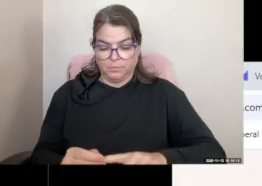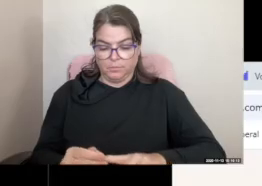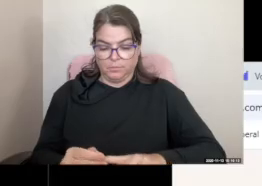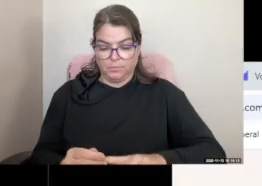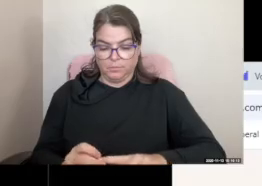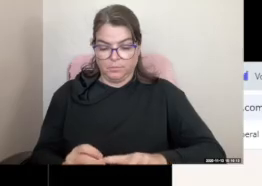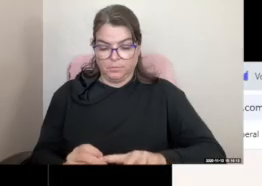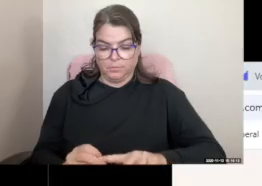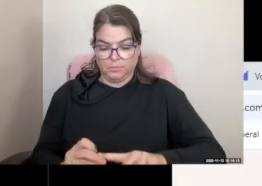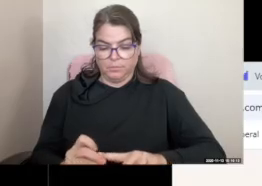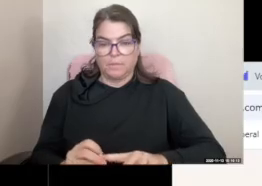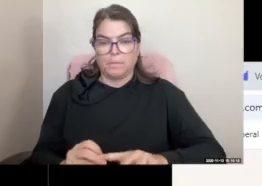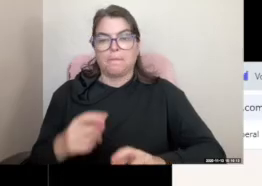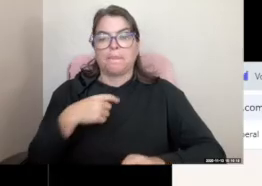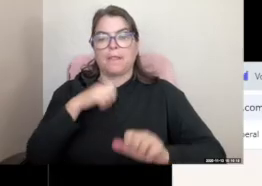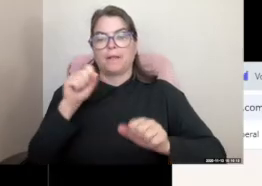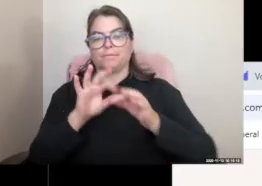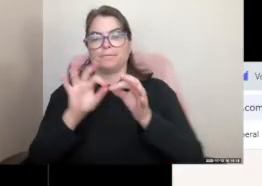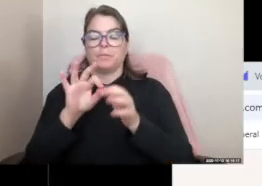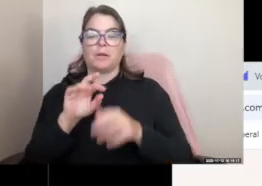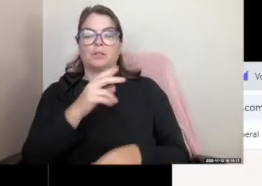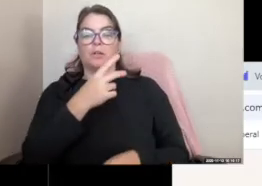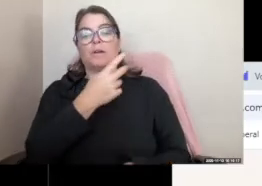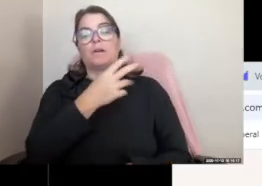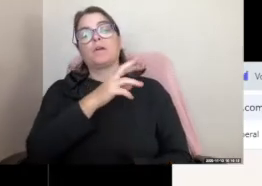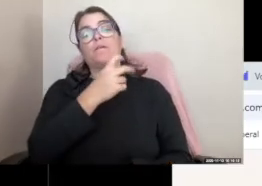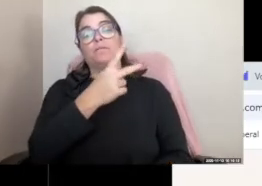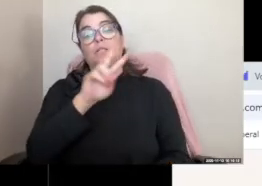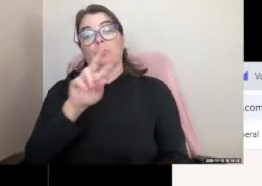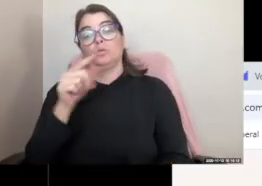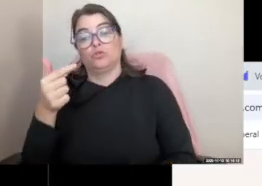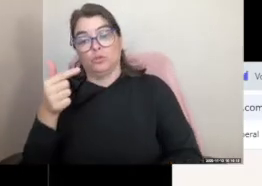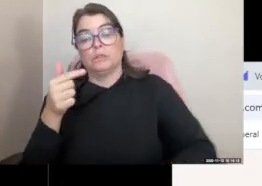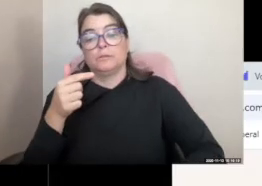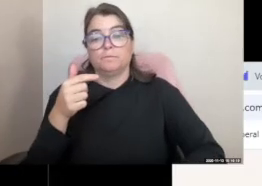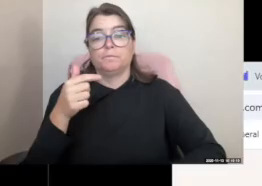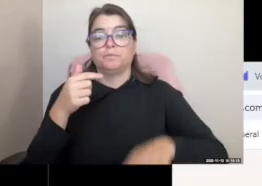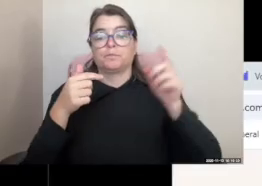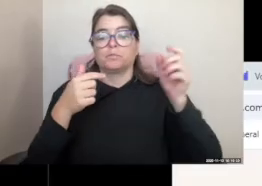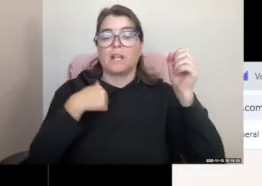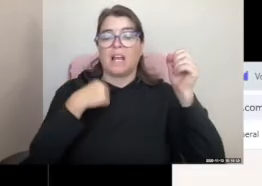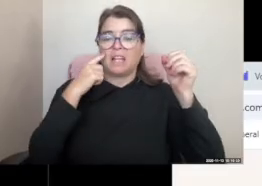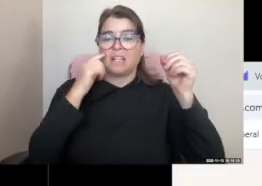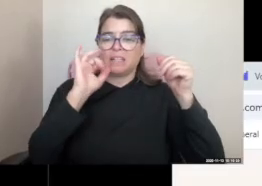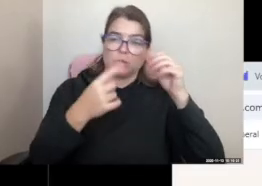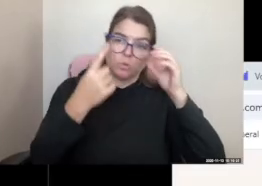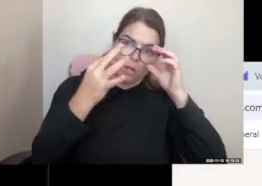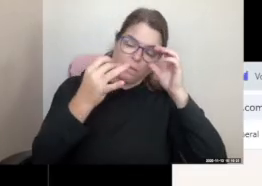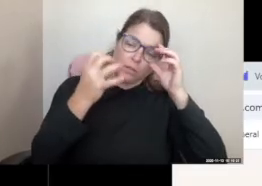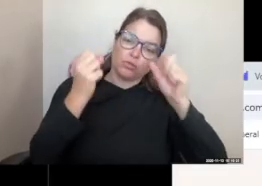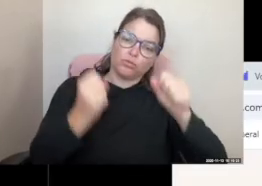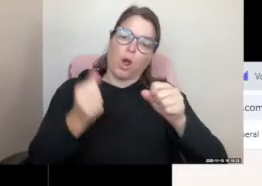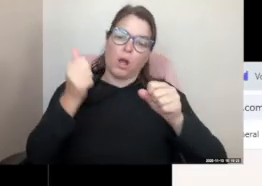V2GN want to speak to why they put that in there? Or anything else in particular? Anybody in the room?